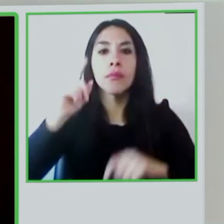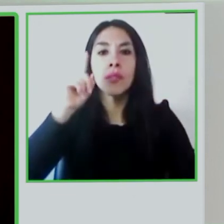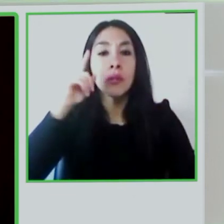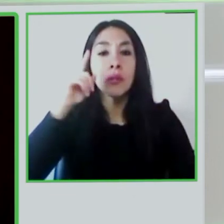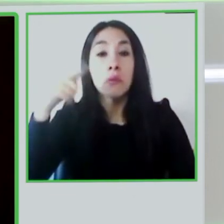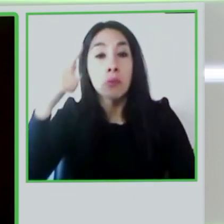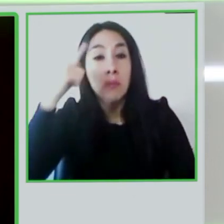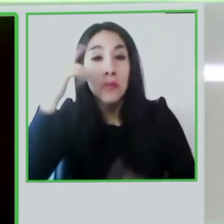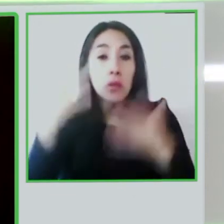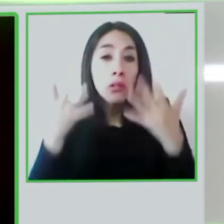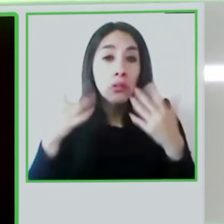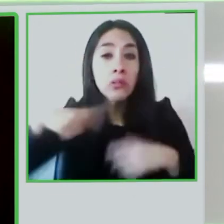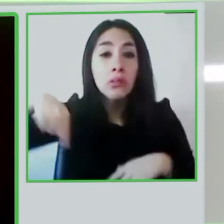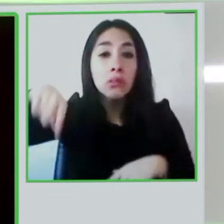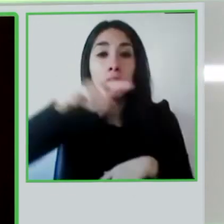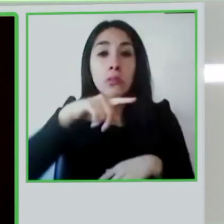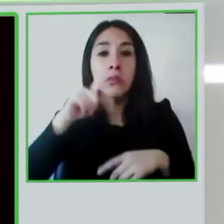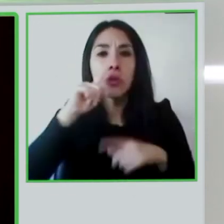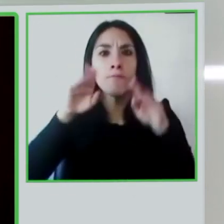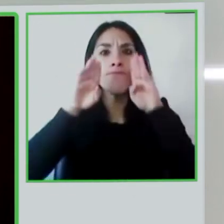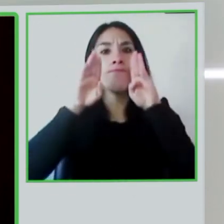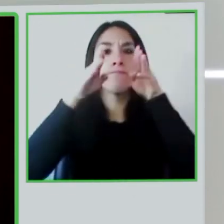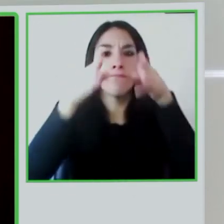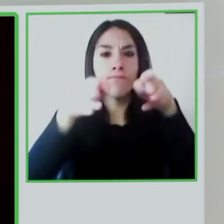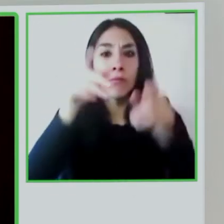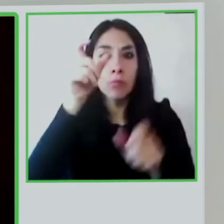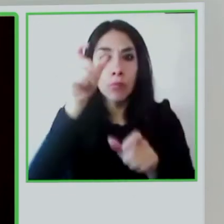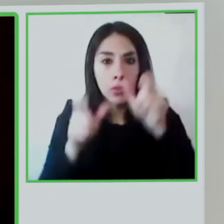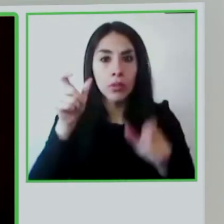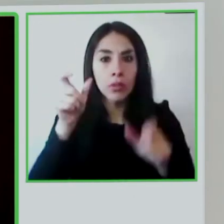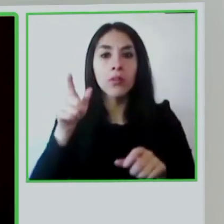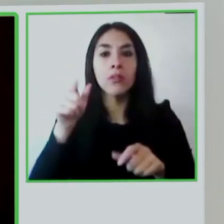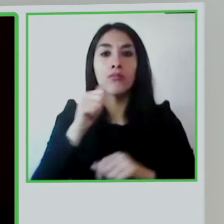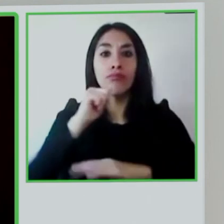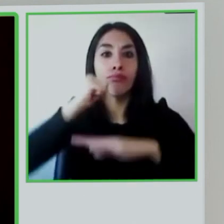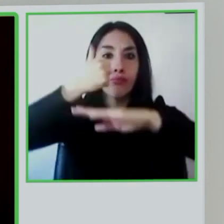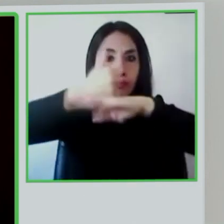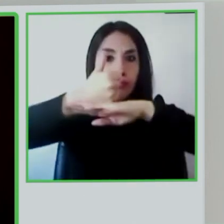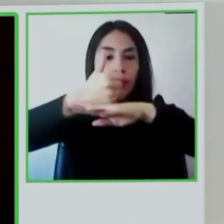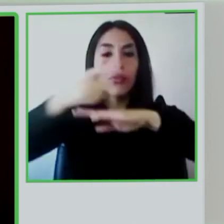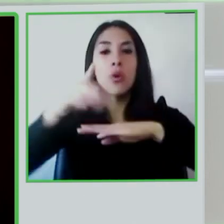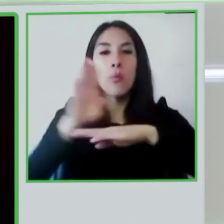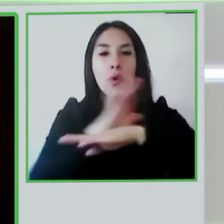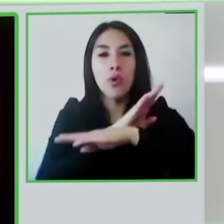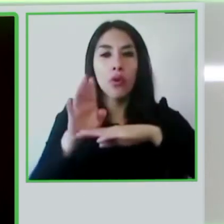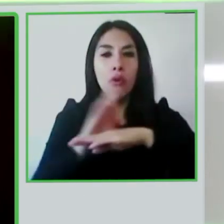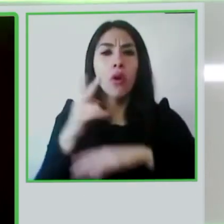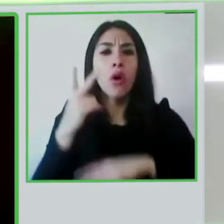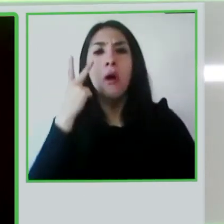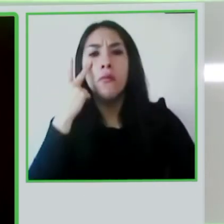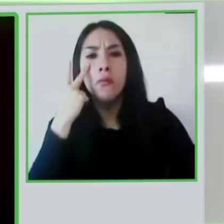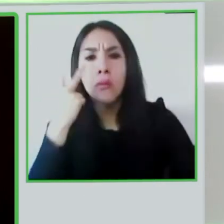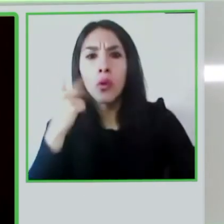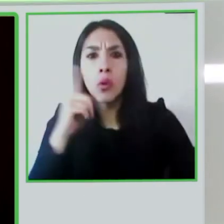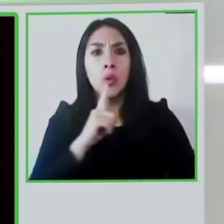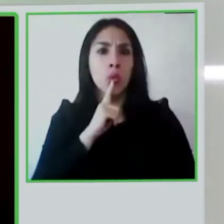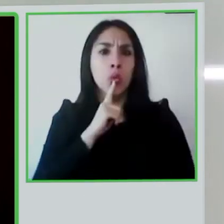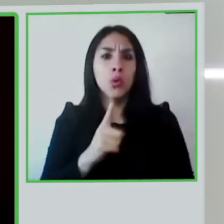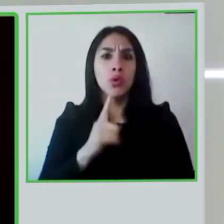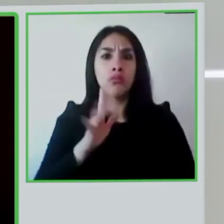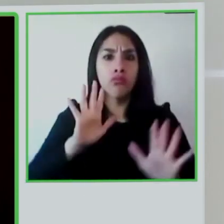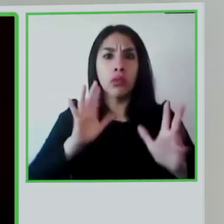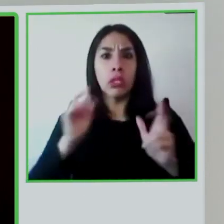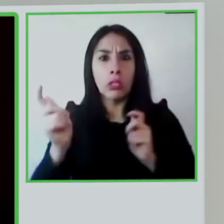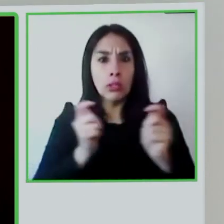intention of the businessman to focus the reality of the business, talking on other companies, what they are doing, and if